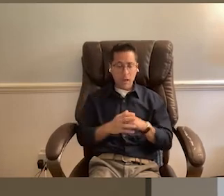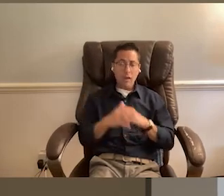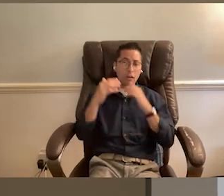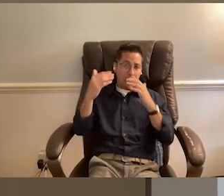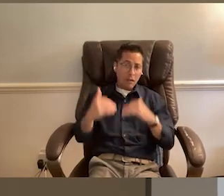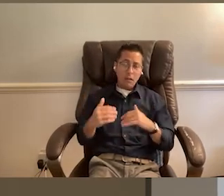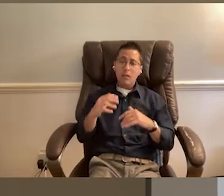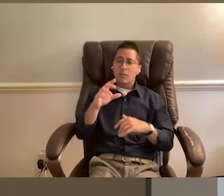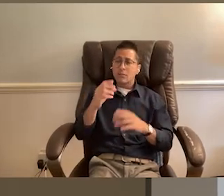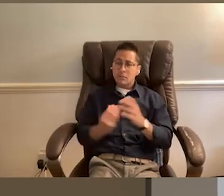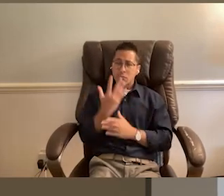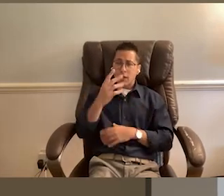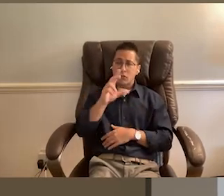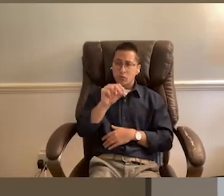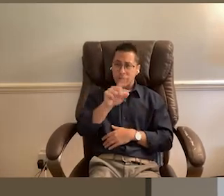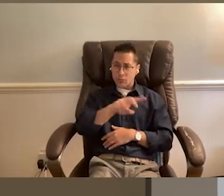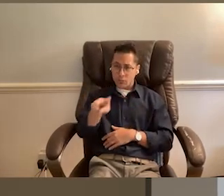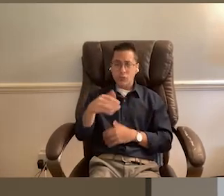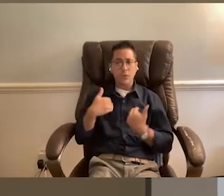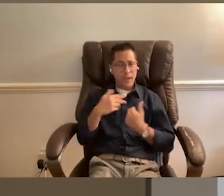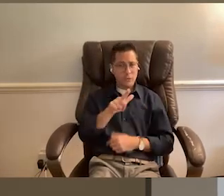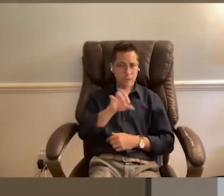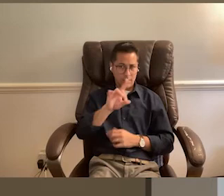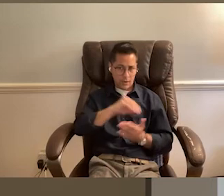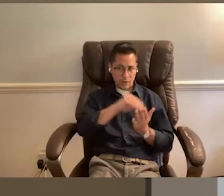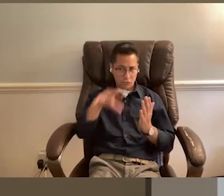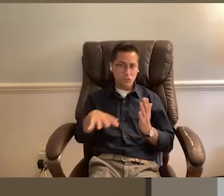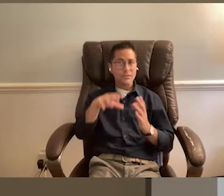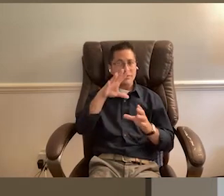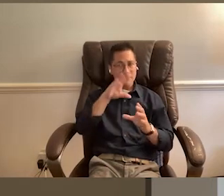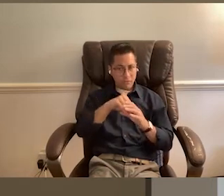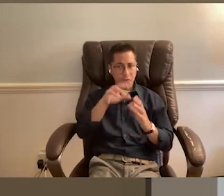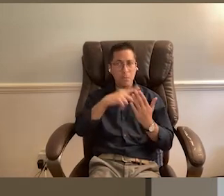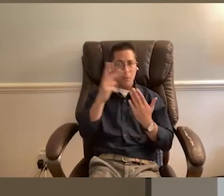him at some point and be like, would you take one student and I will sit with them the whole time.